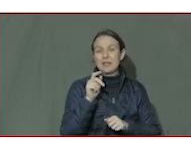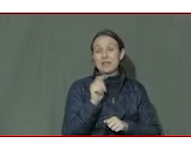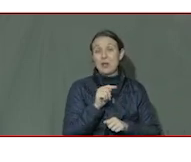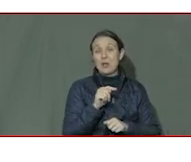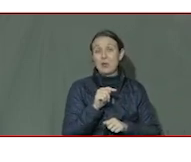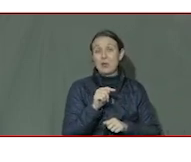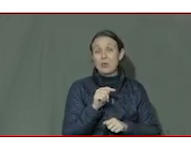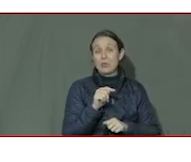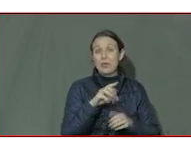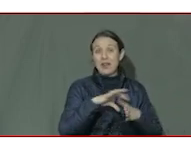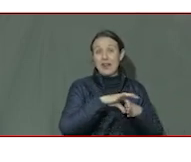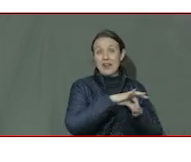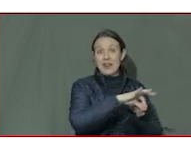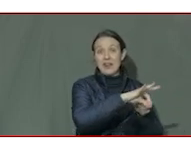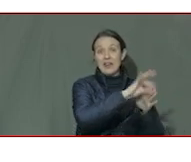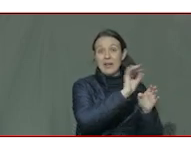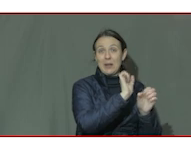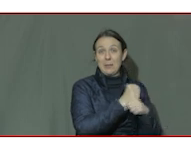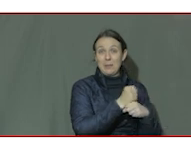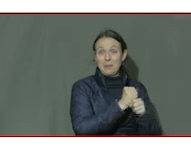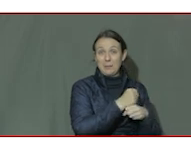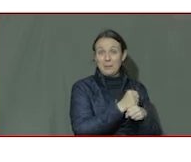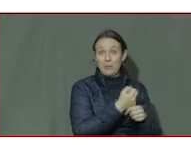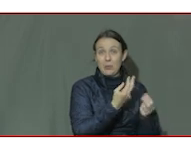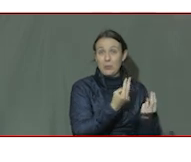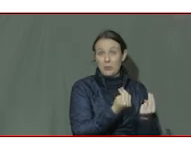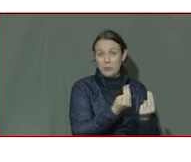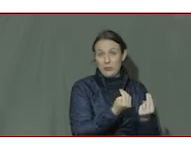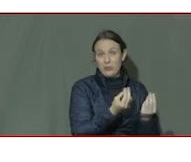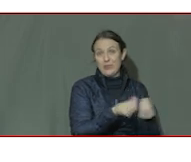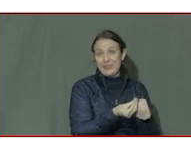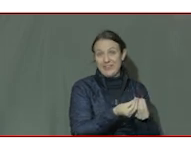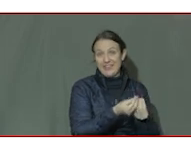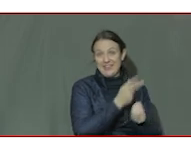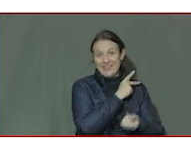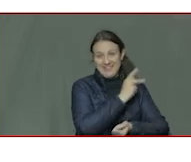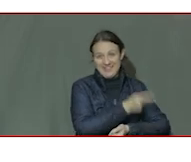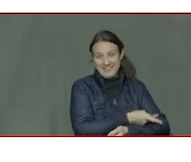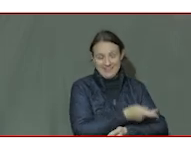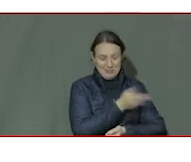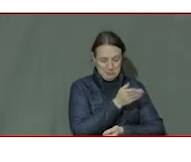to the formation of a different ink protein.